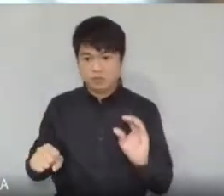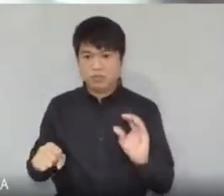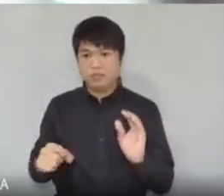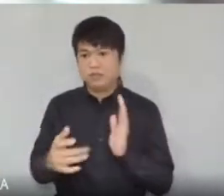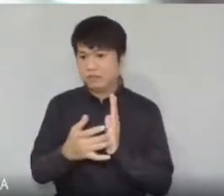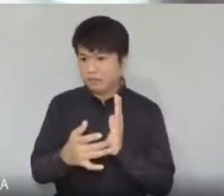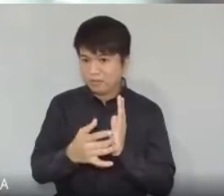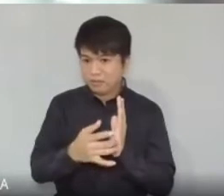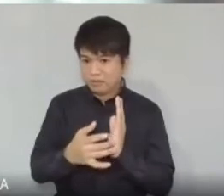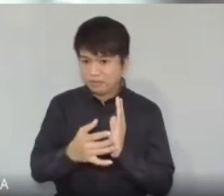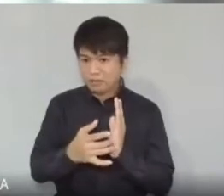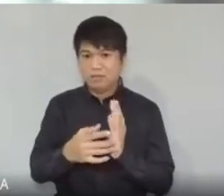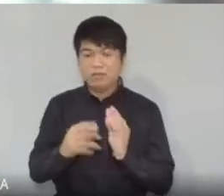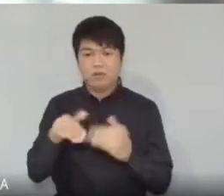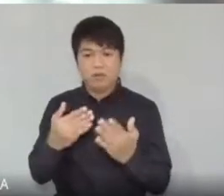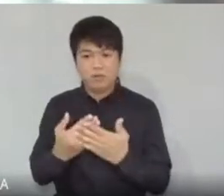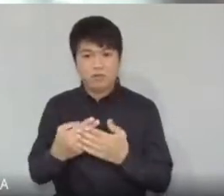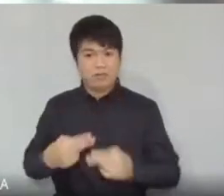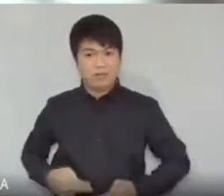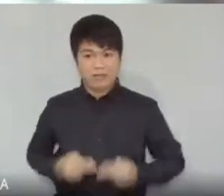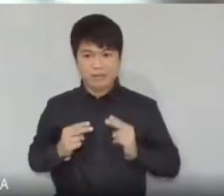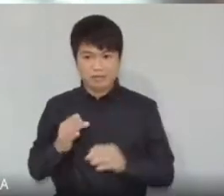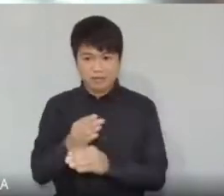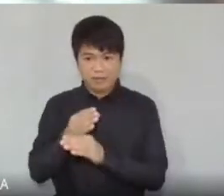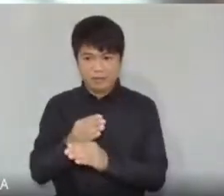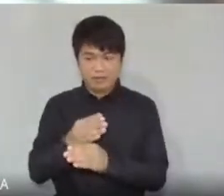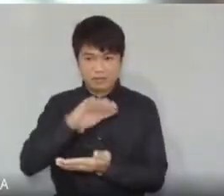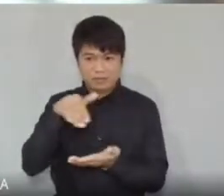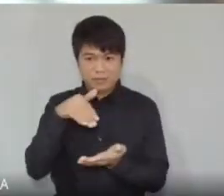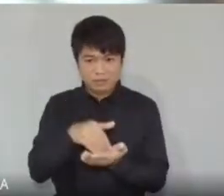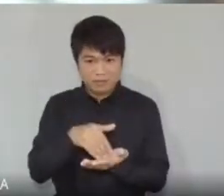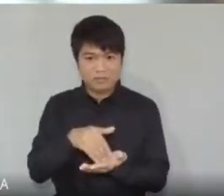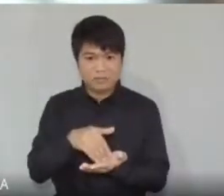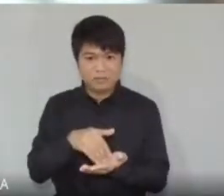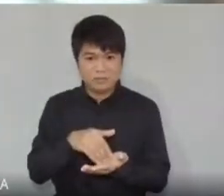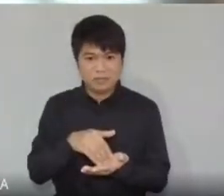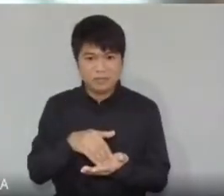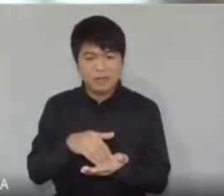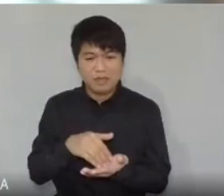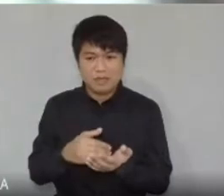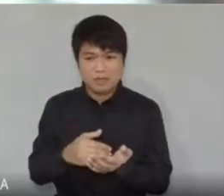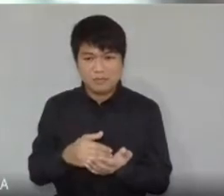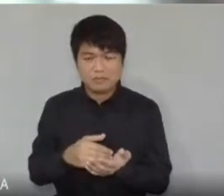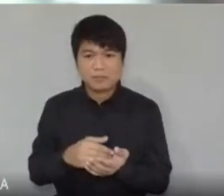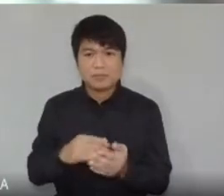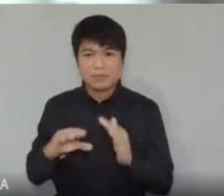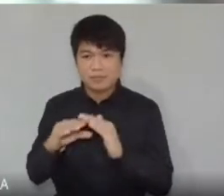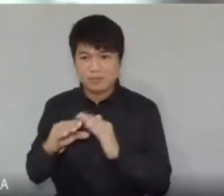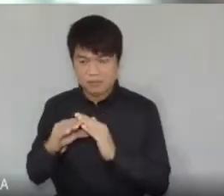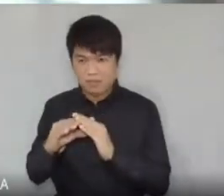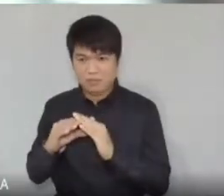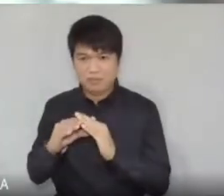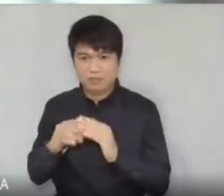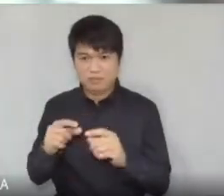Quirino Memorial Hospital through the MINTS Mag-ina referral system, became the first